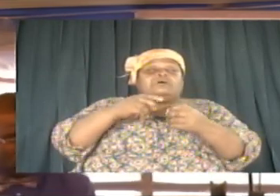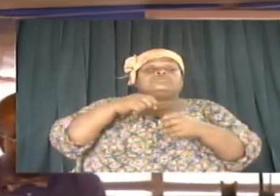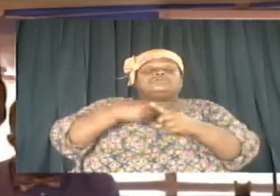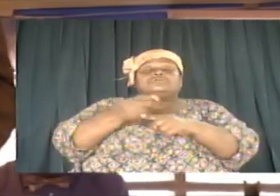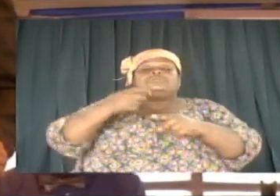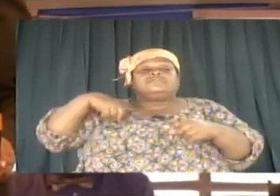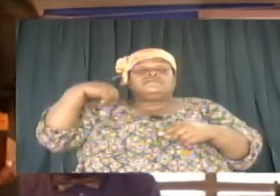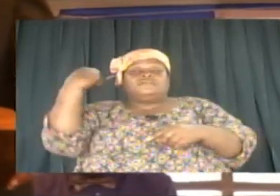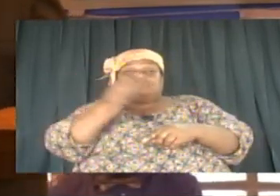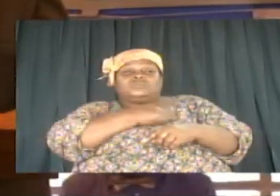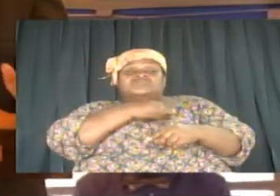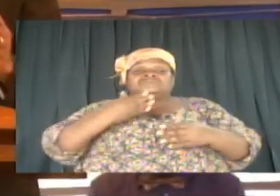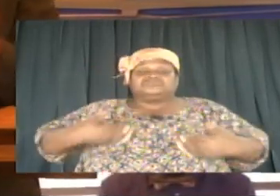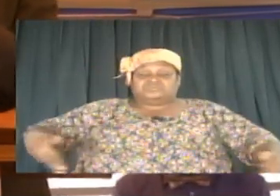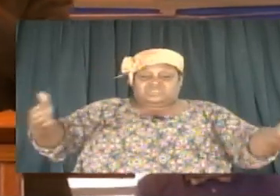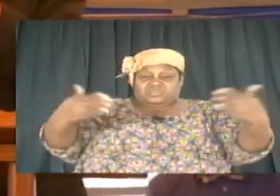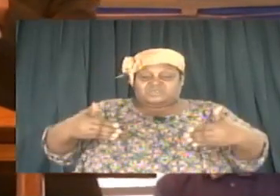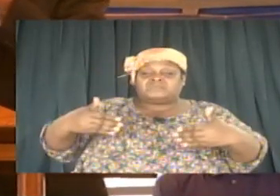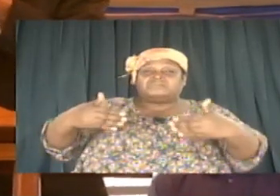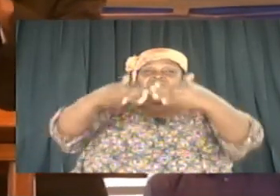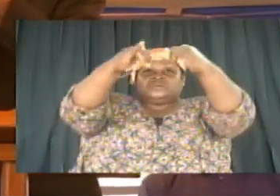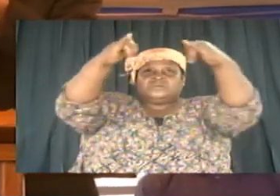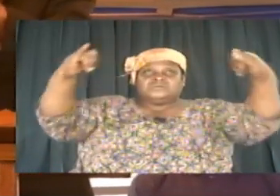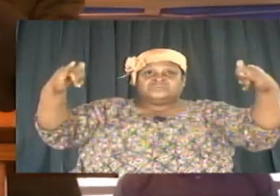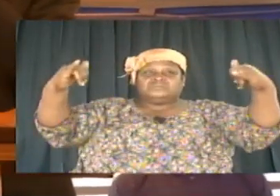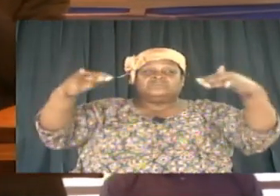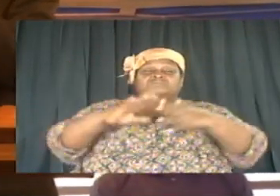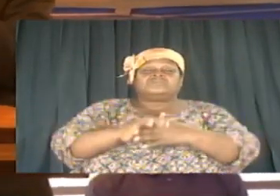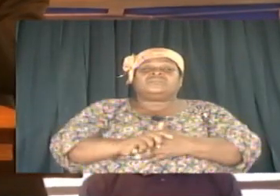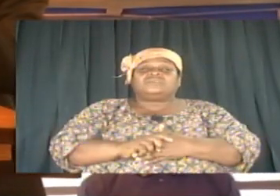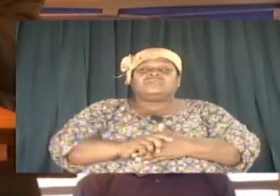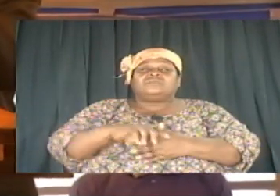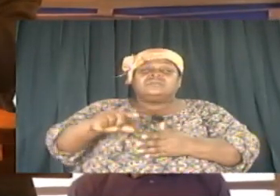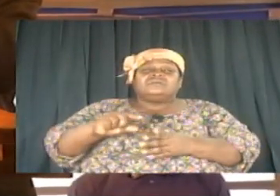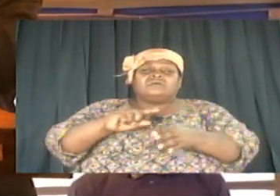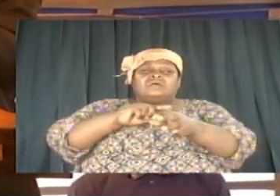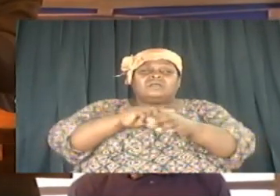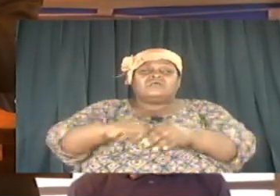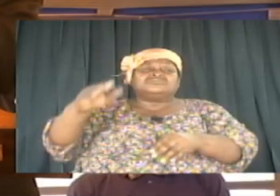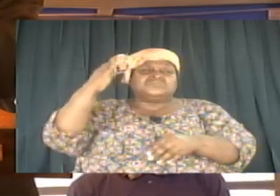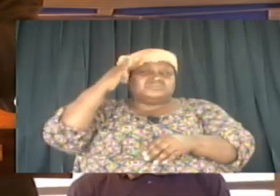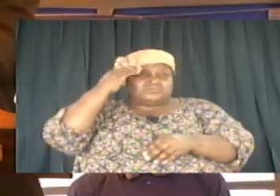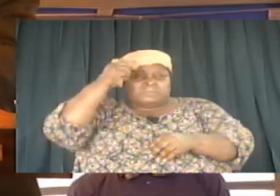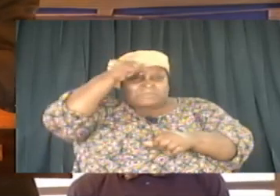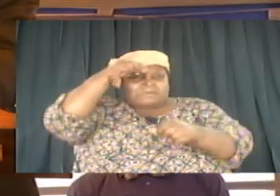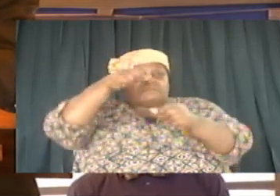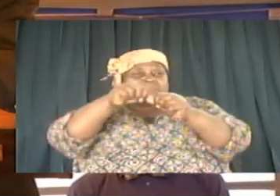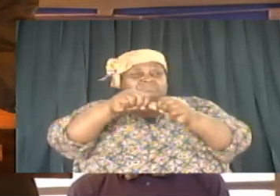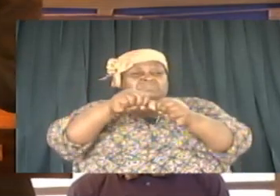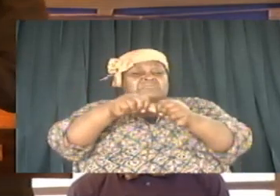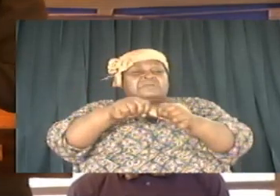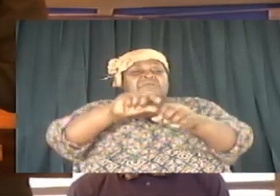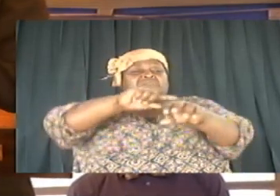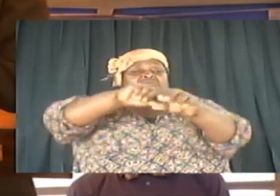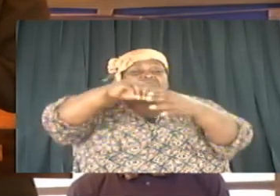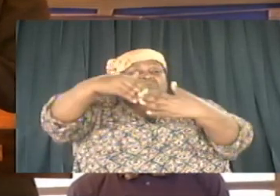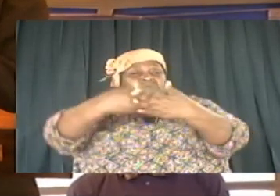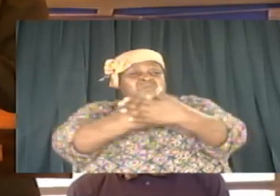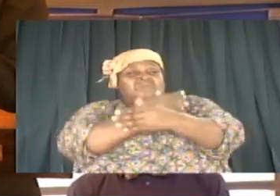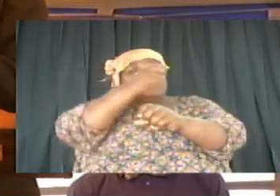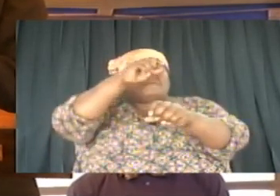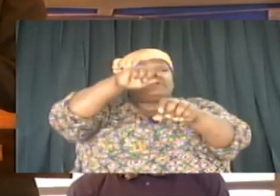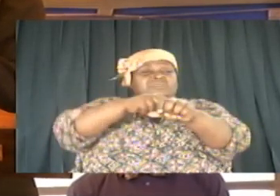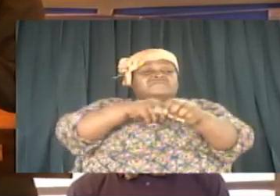Hallelujah. And this is going to mark the beginning of a new season when we